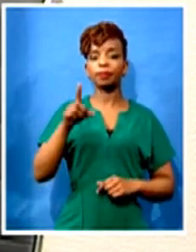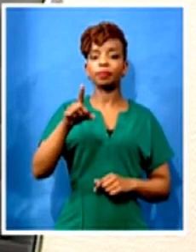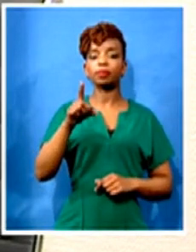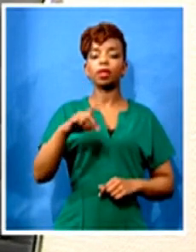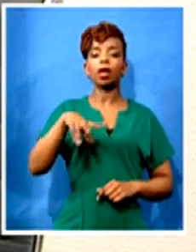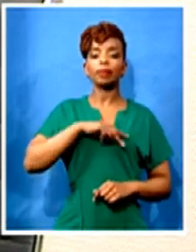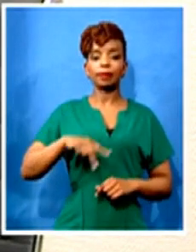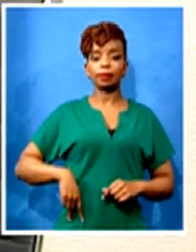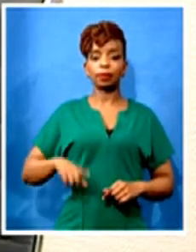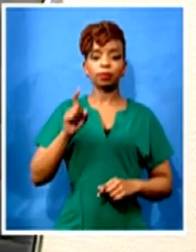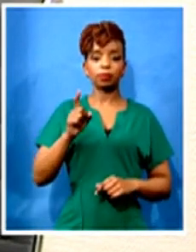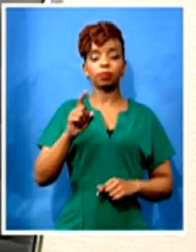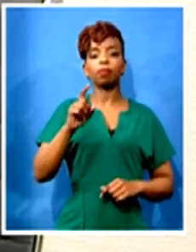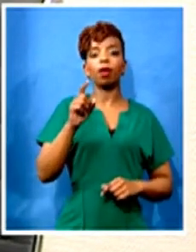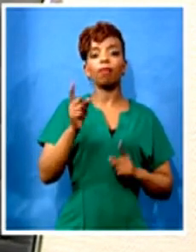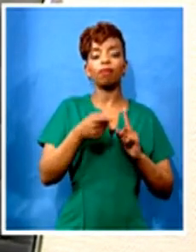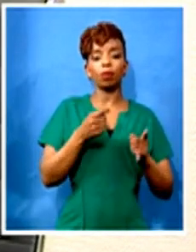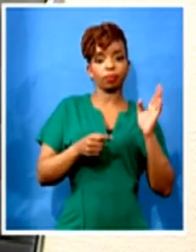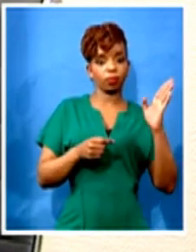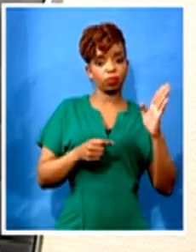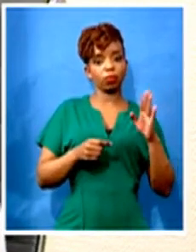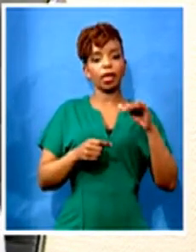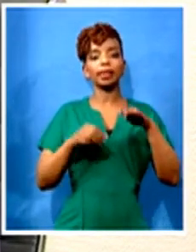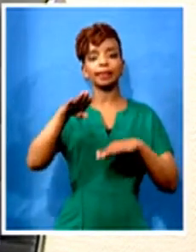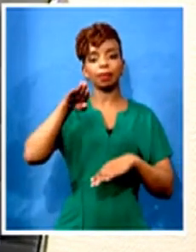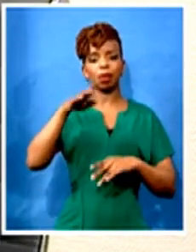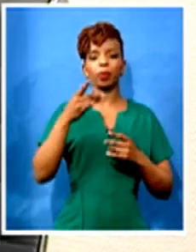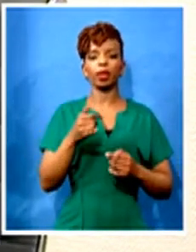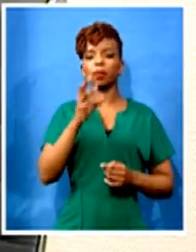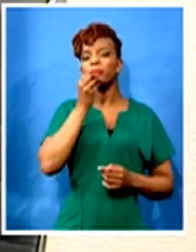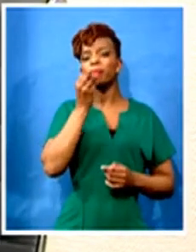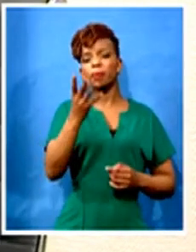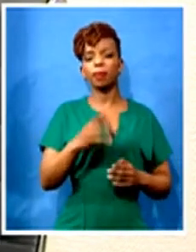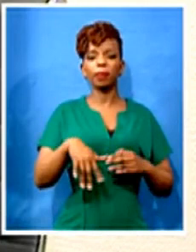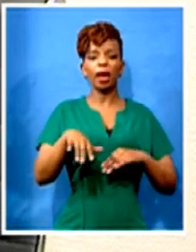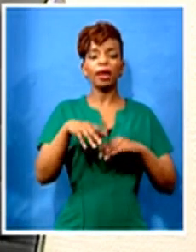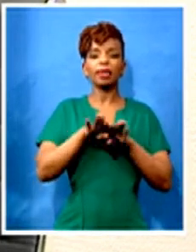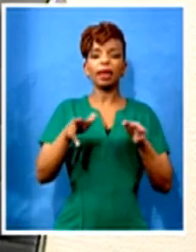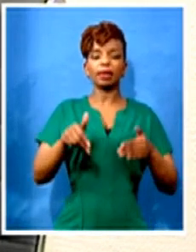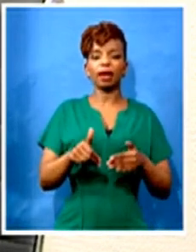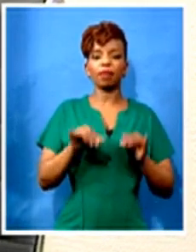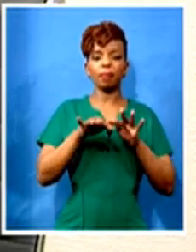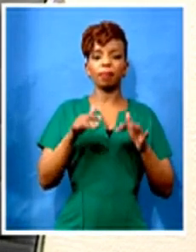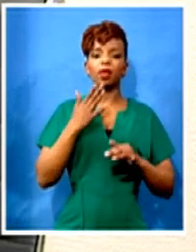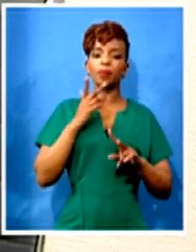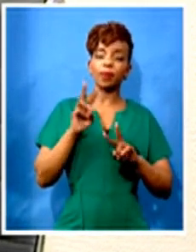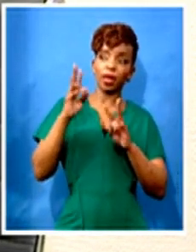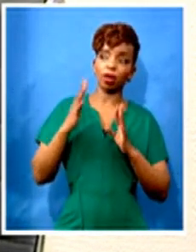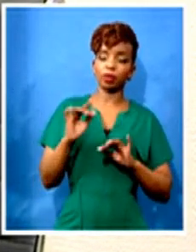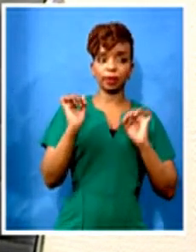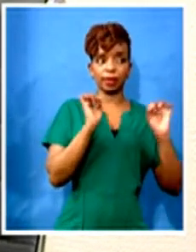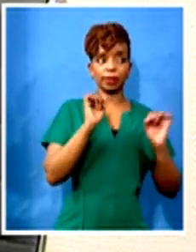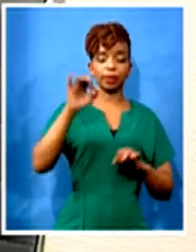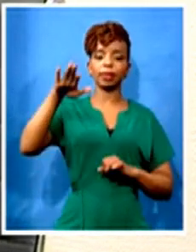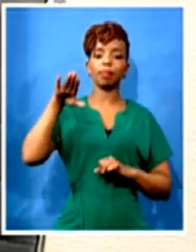that is spitting on the graves of Zimbabwe's liberation icons such as Robert Gabriel Mugabe, who was later on in his later years going towards